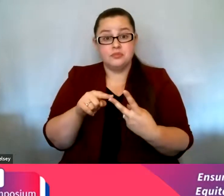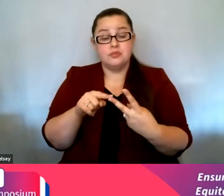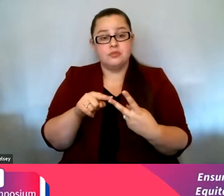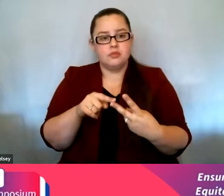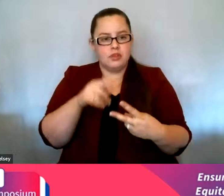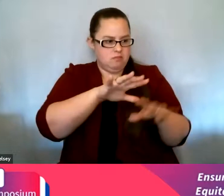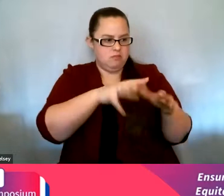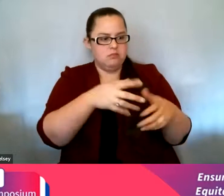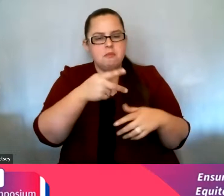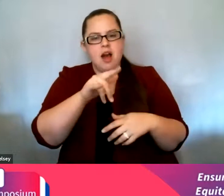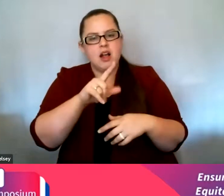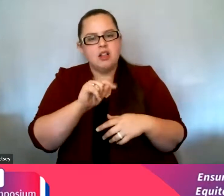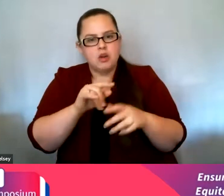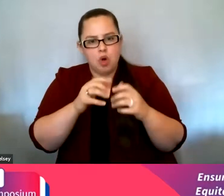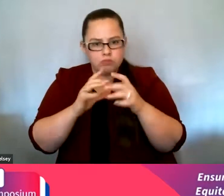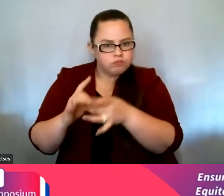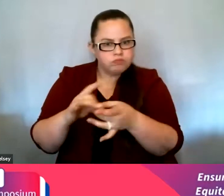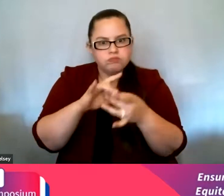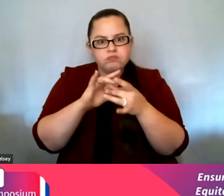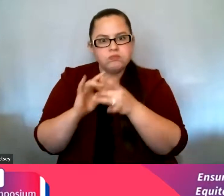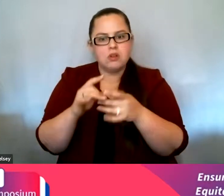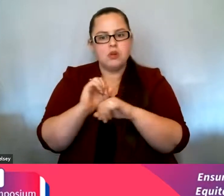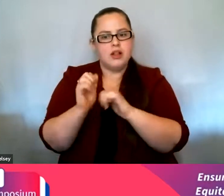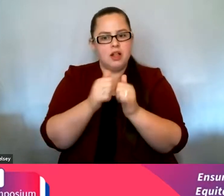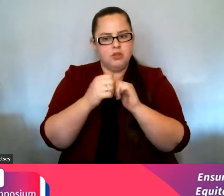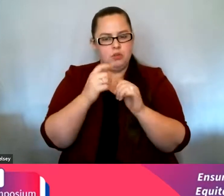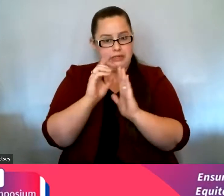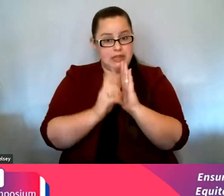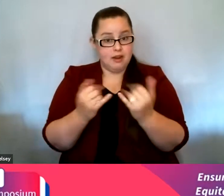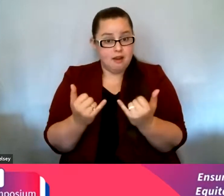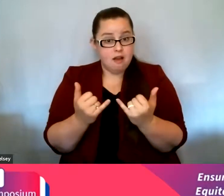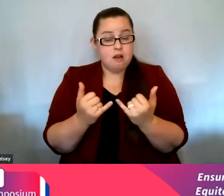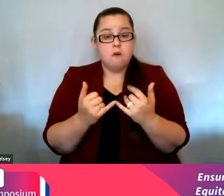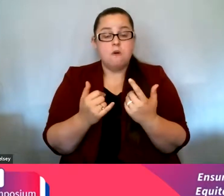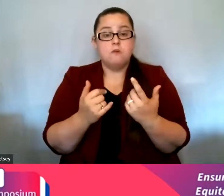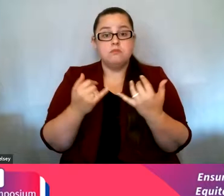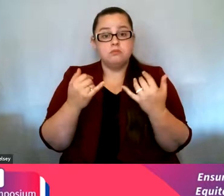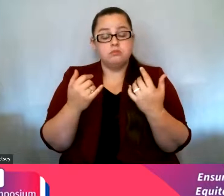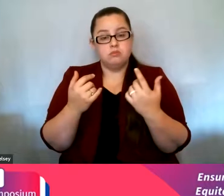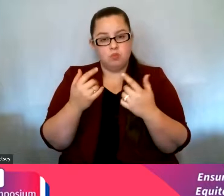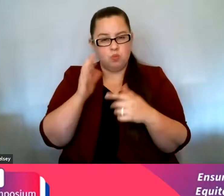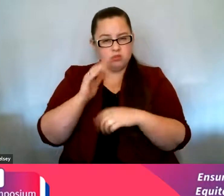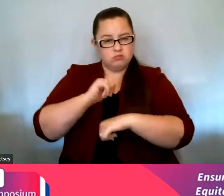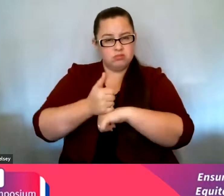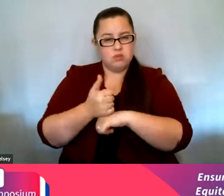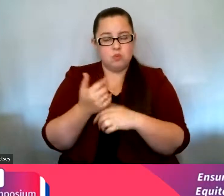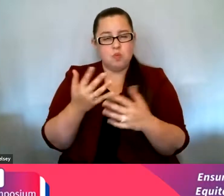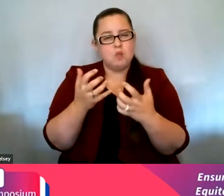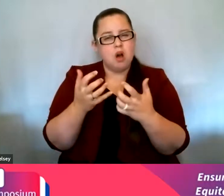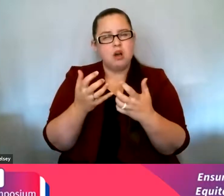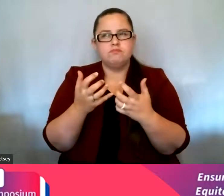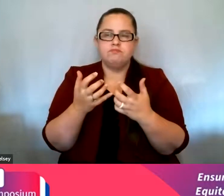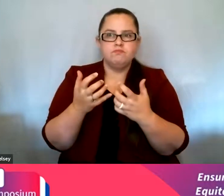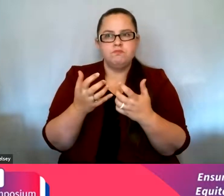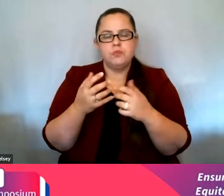the collaborative that we're designing right now, we are designing it in such a way where we really want it to operate more like a professional